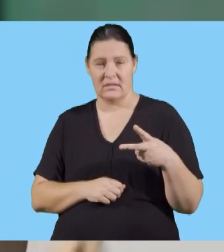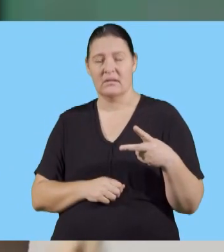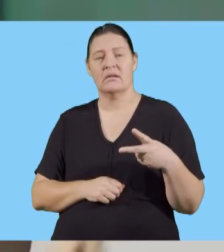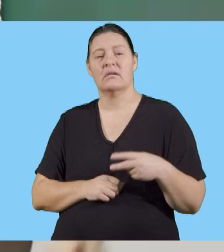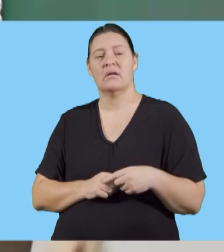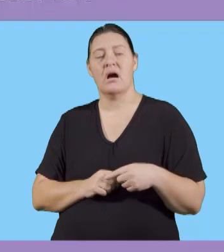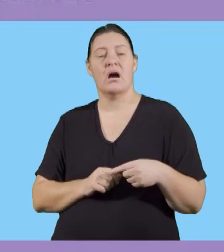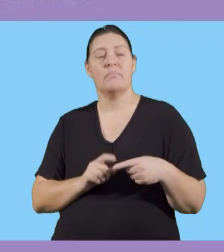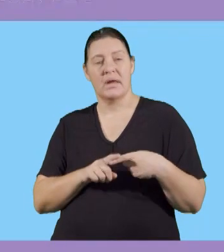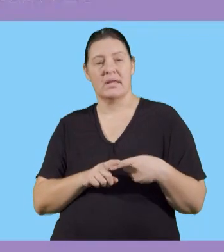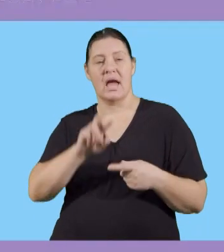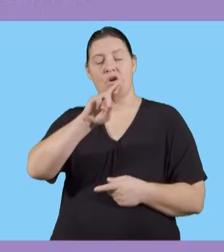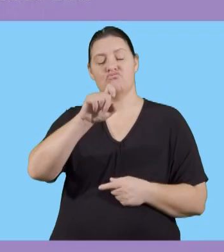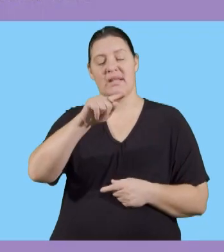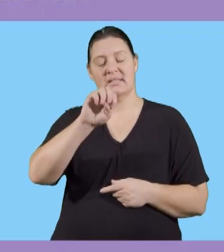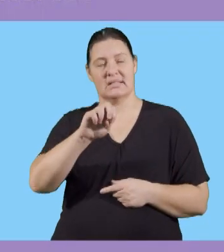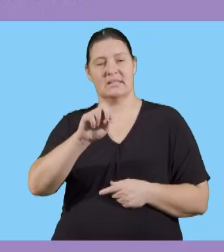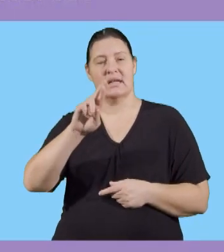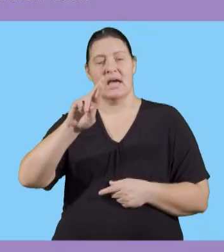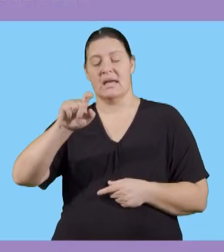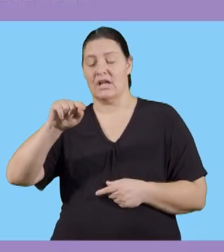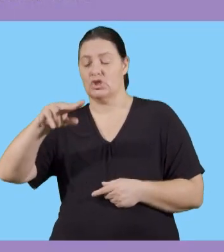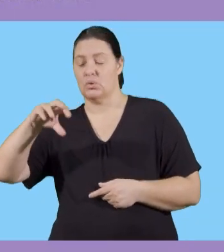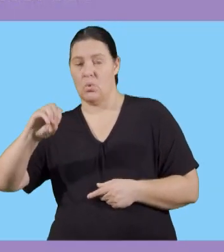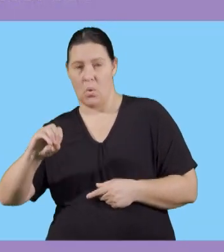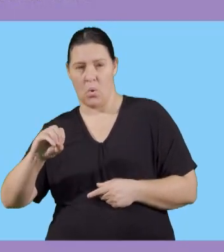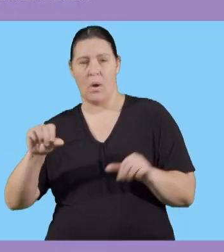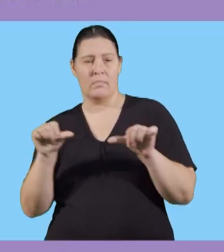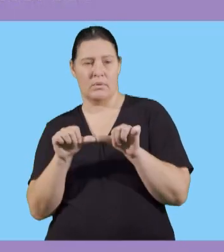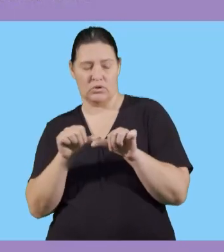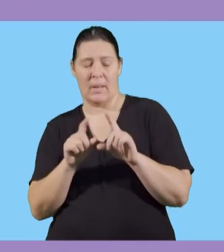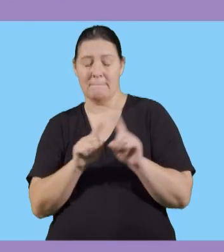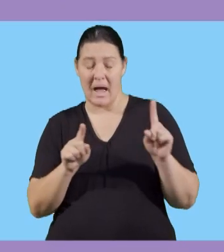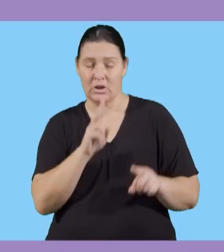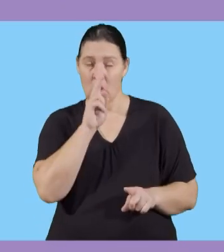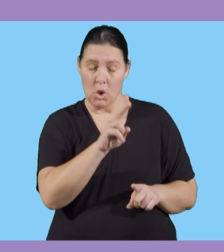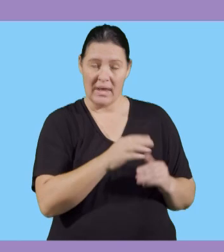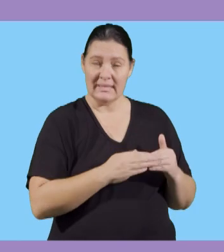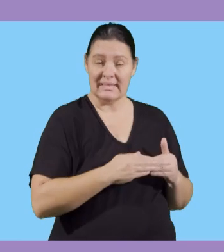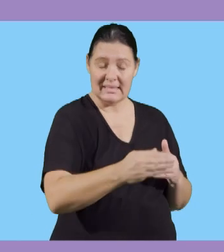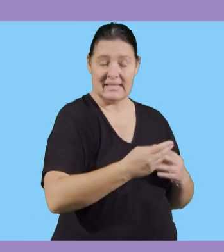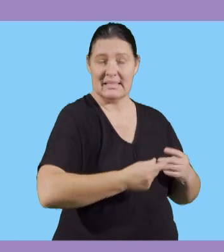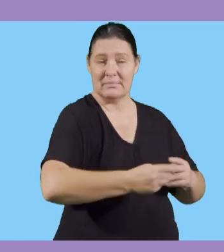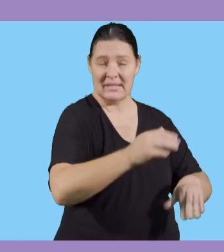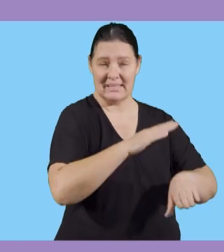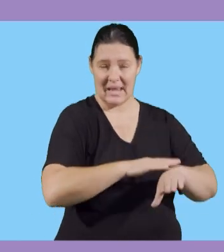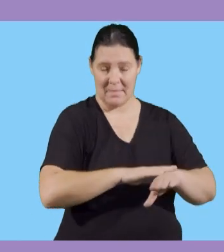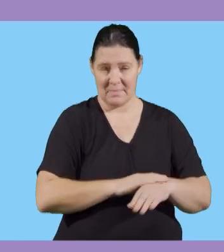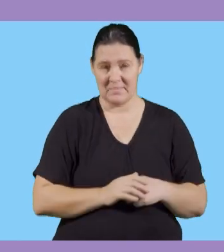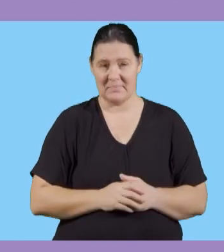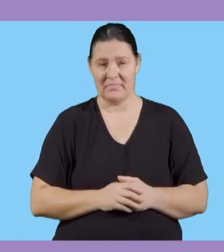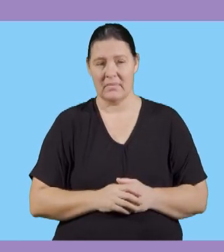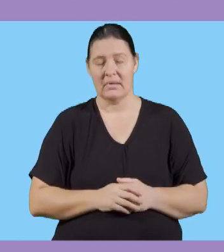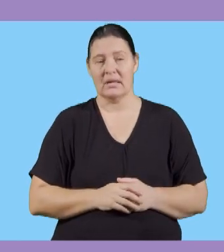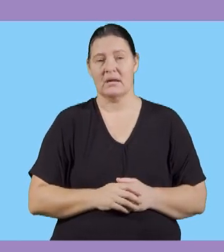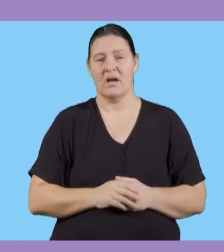point, which is going to be rate, ratio, and proportion, but we are going to be looking at distance, speed, and time. So when we are